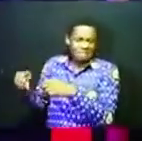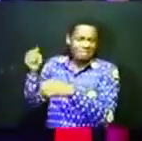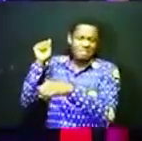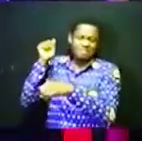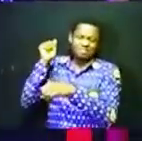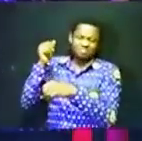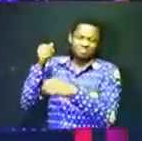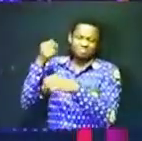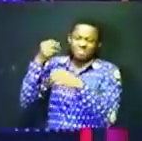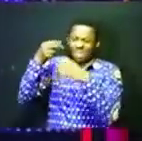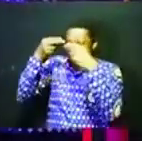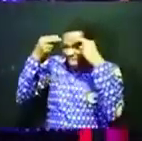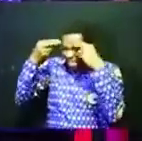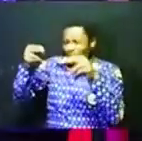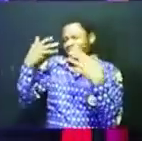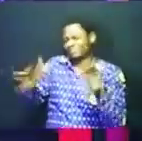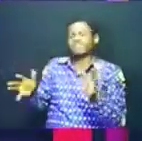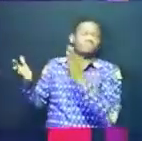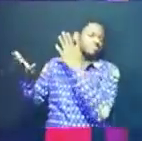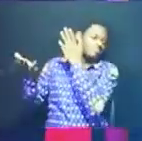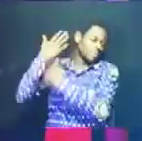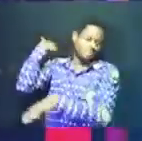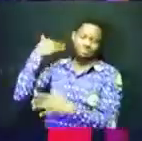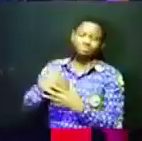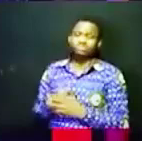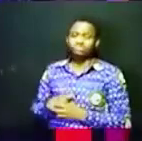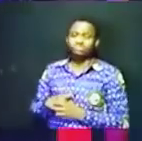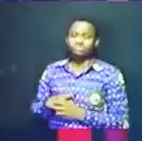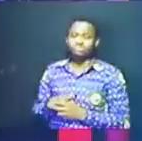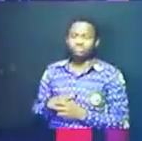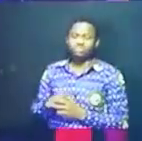And what that means is that